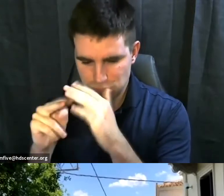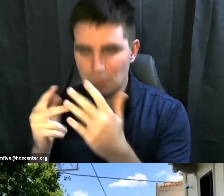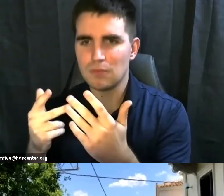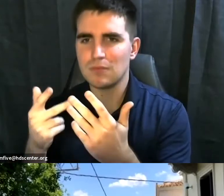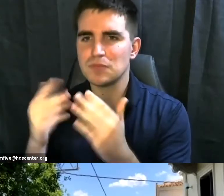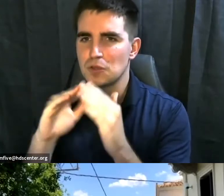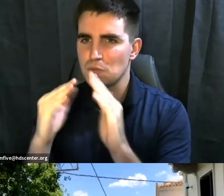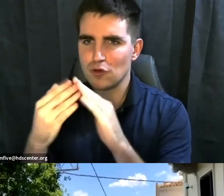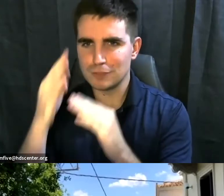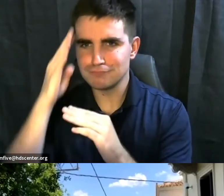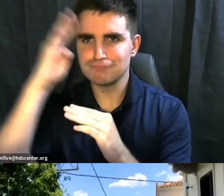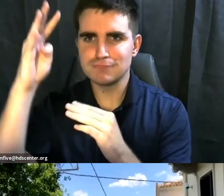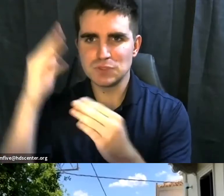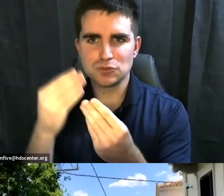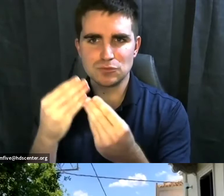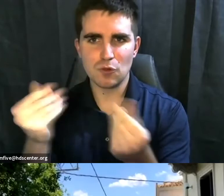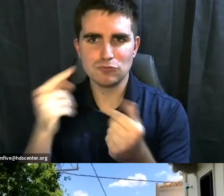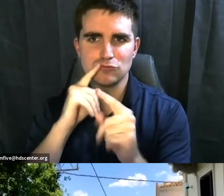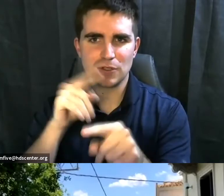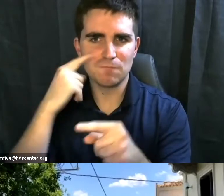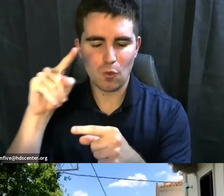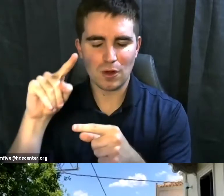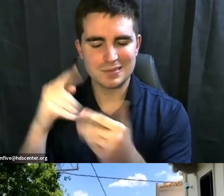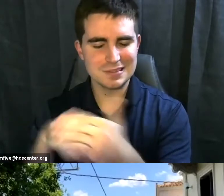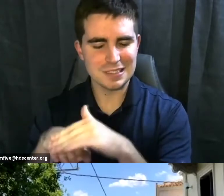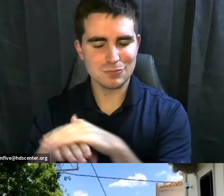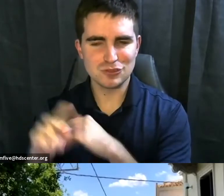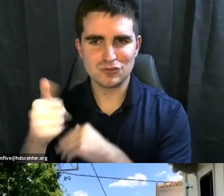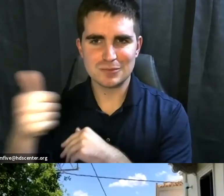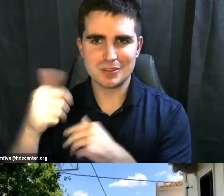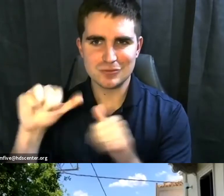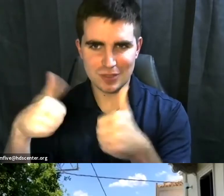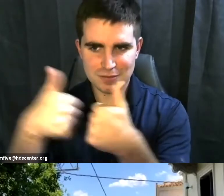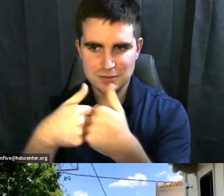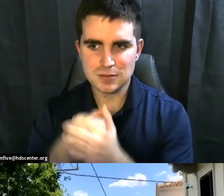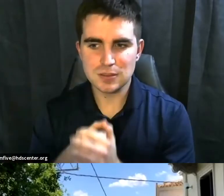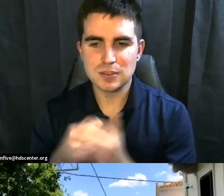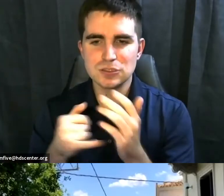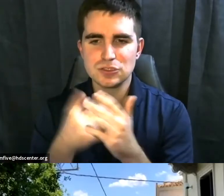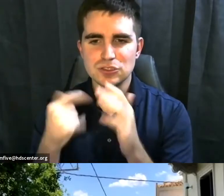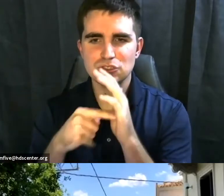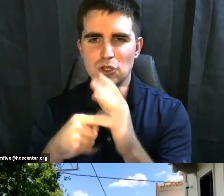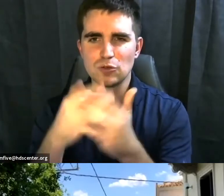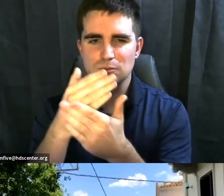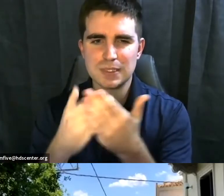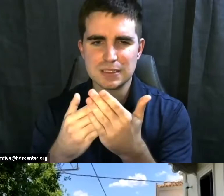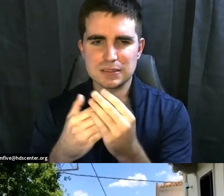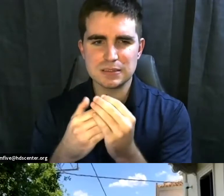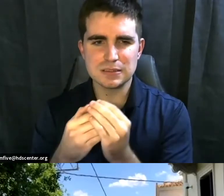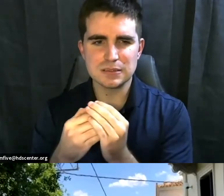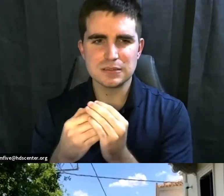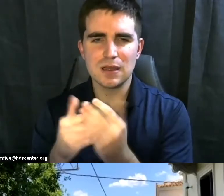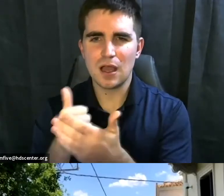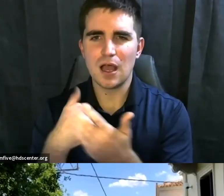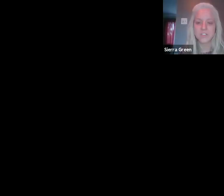solution to accessible transportation challenges. And just to show a piece that helped us learn